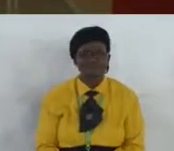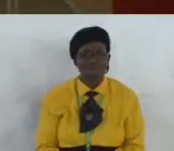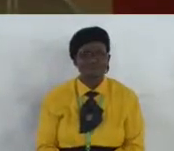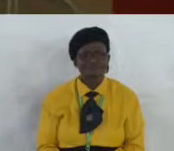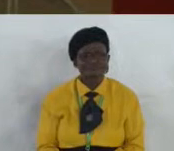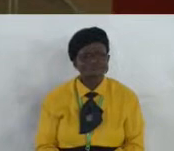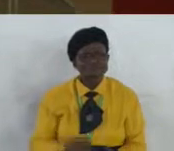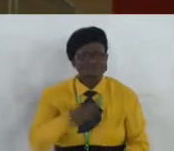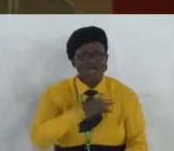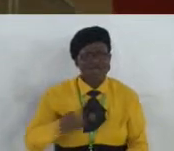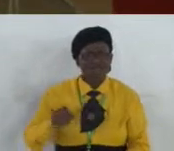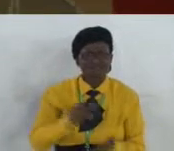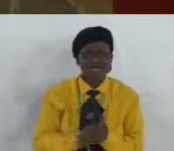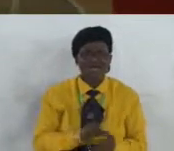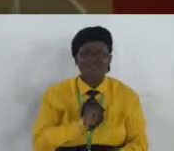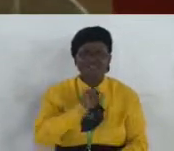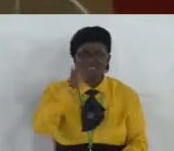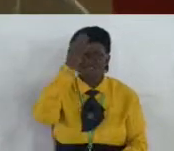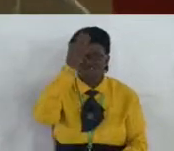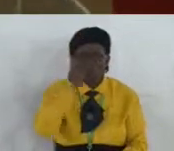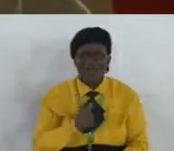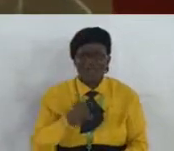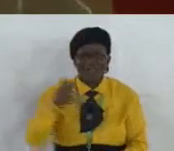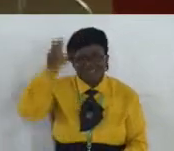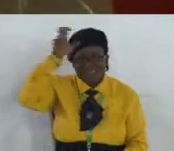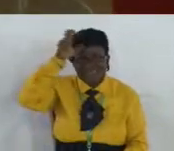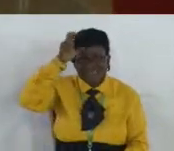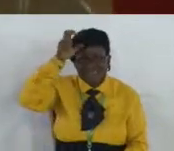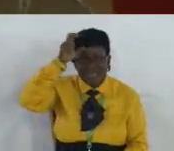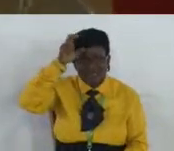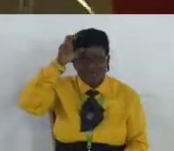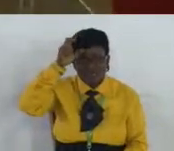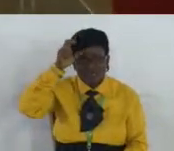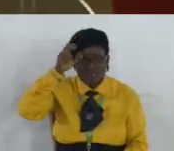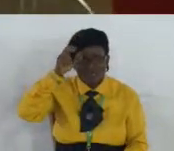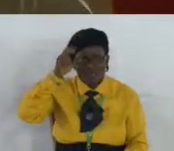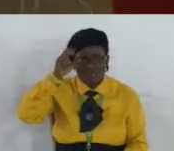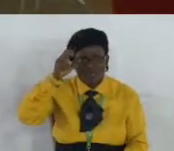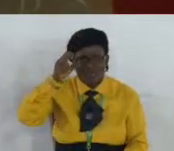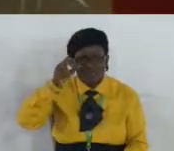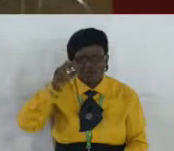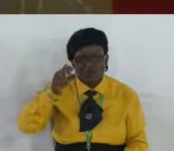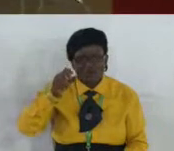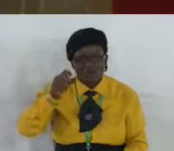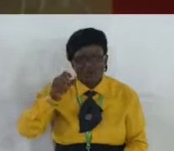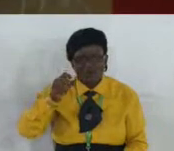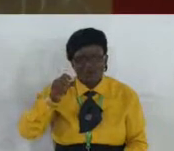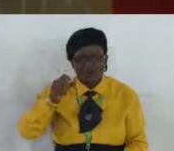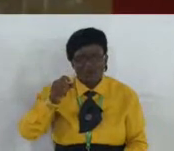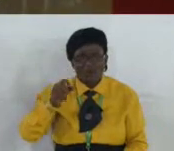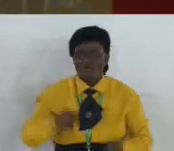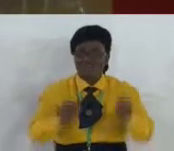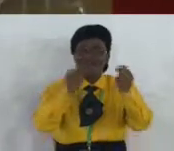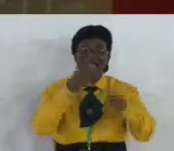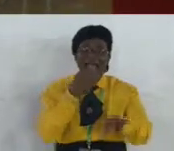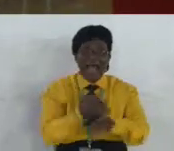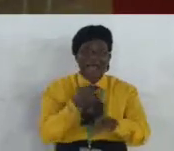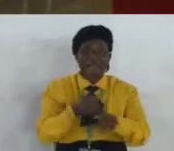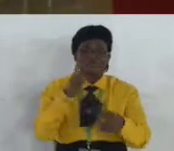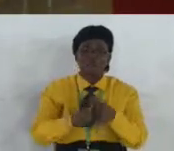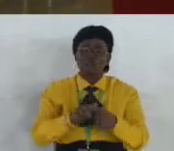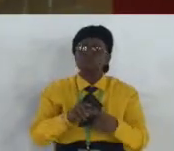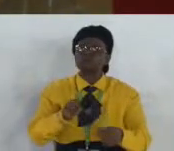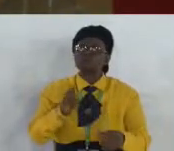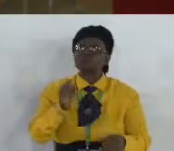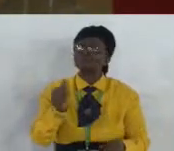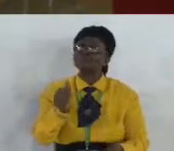And that's why the devil tries hard to shut your mouth anytime you are